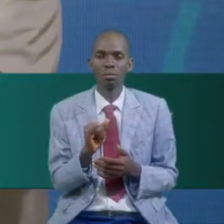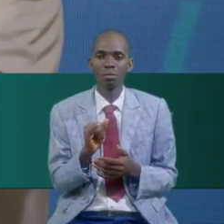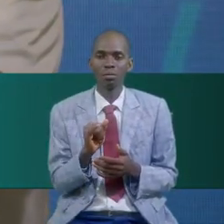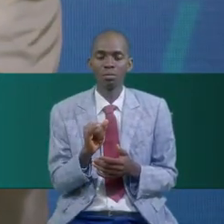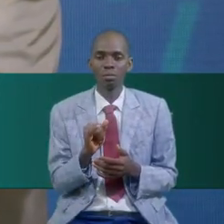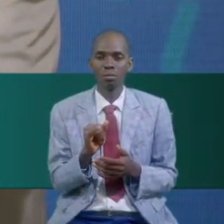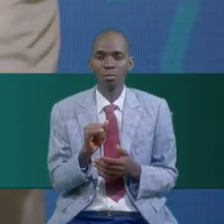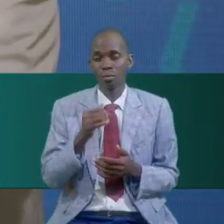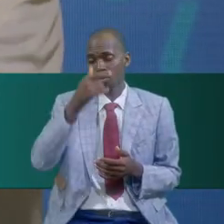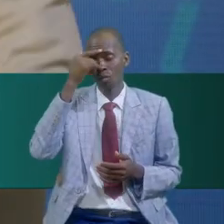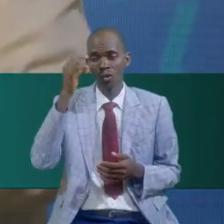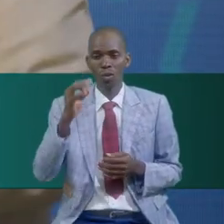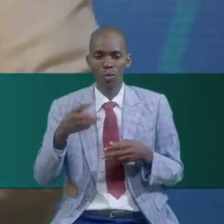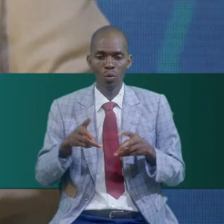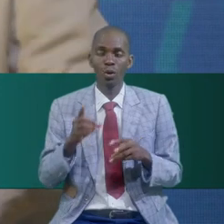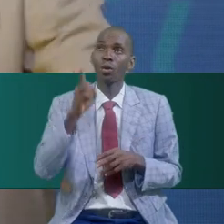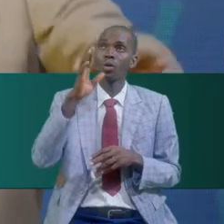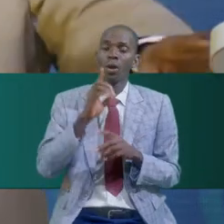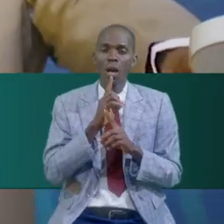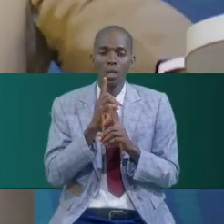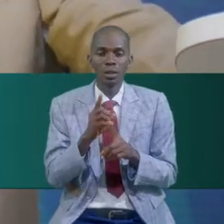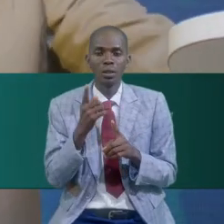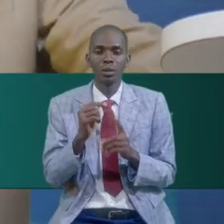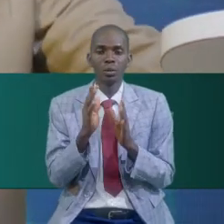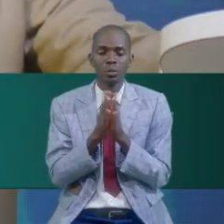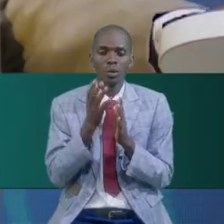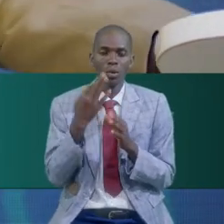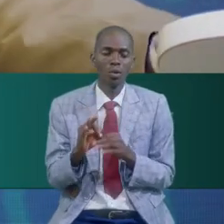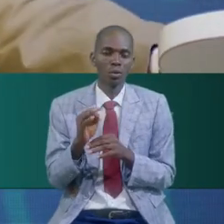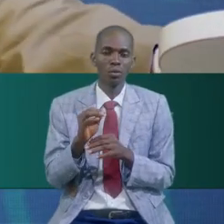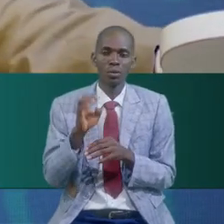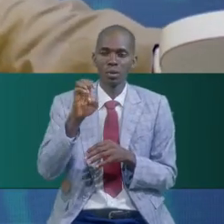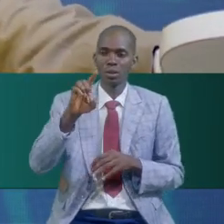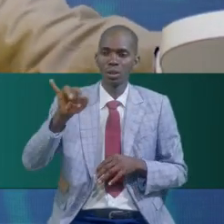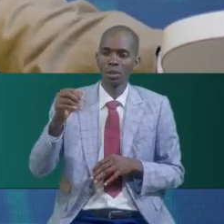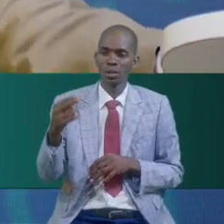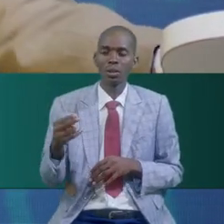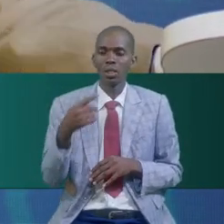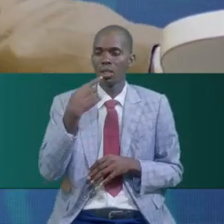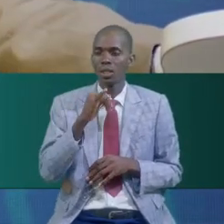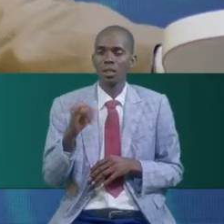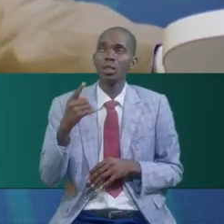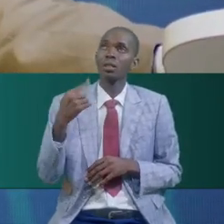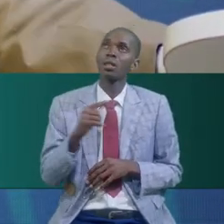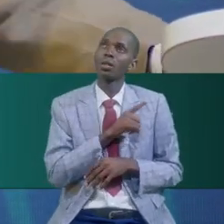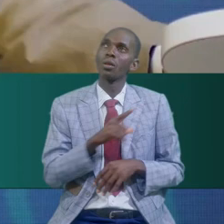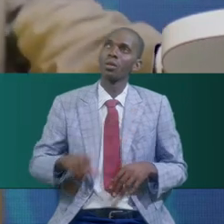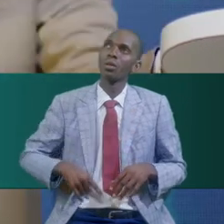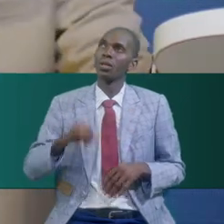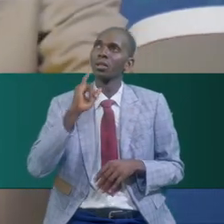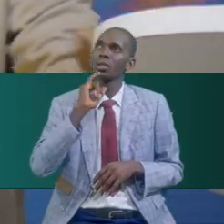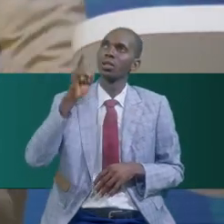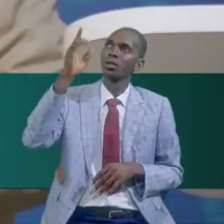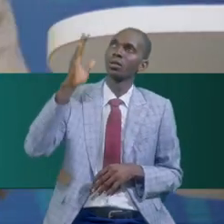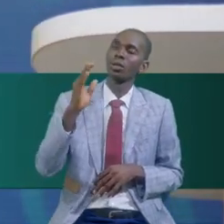way God answered the prayer of Elijah, the Lord is God, the Lord is God. Such